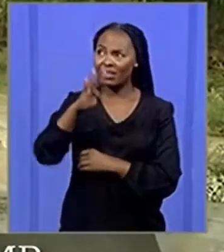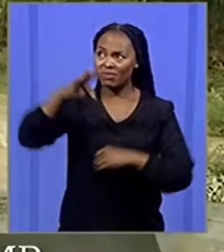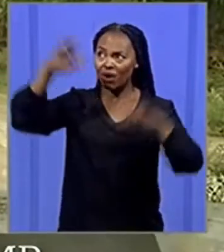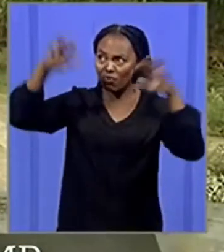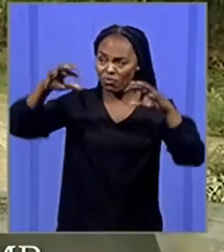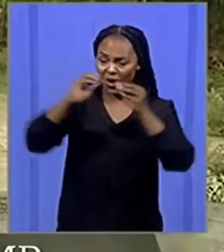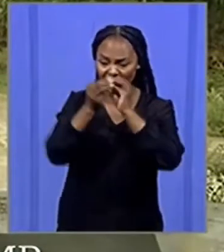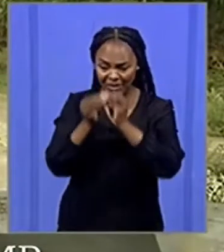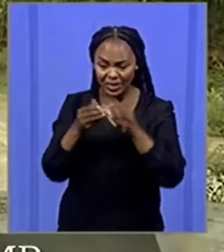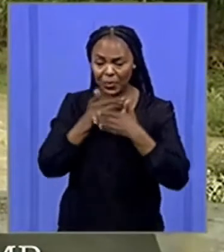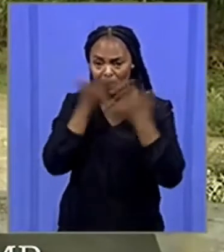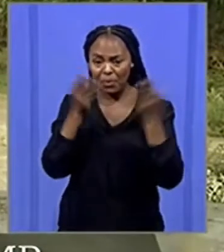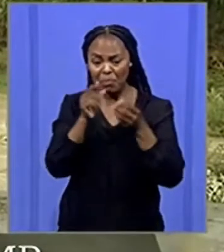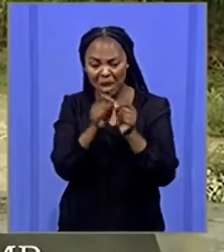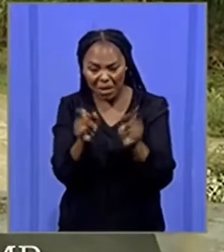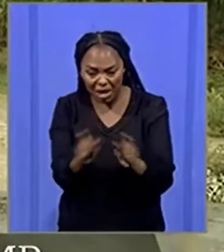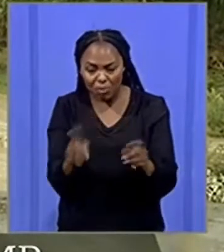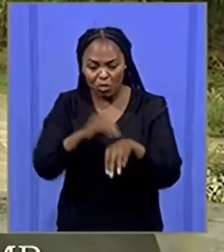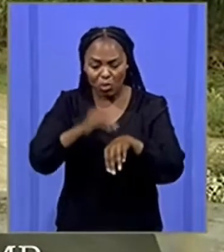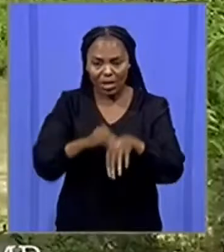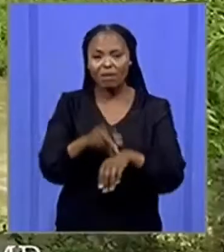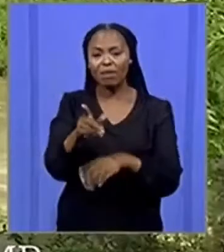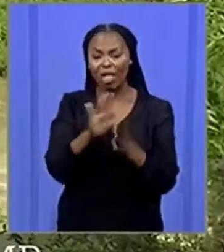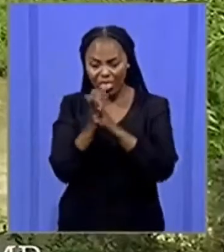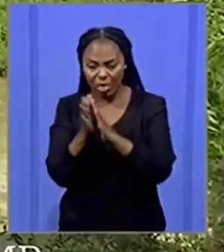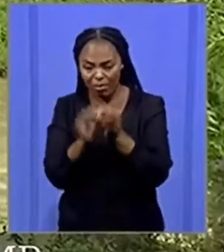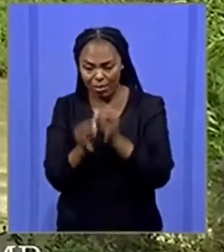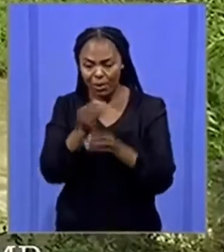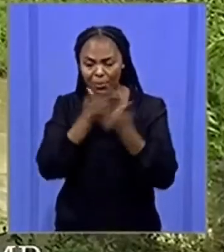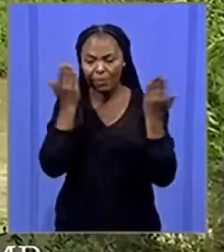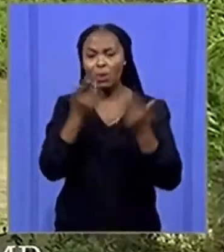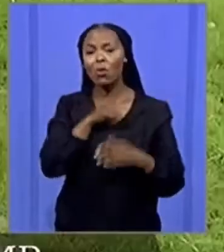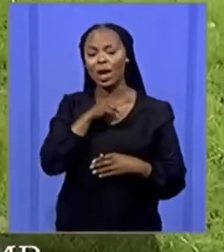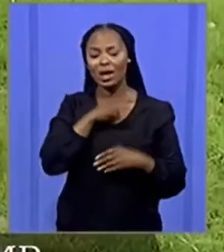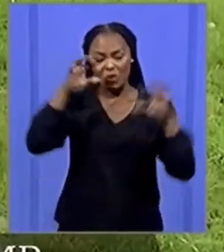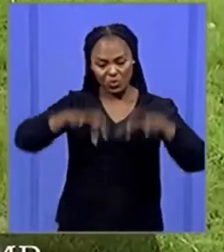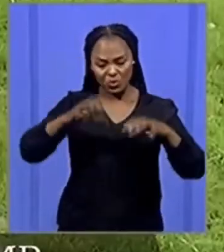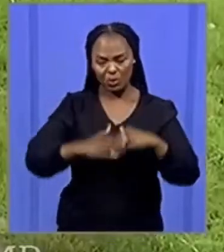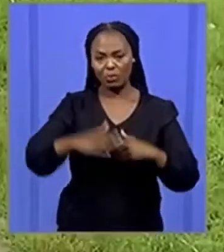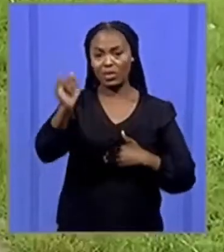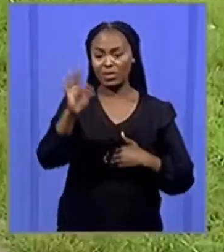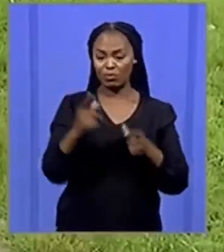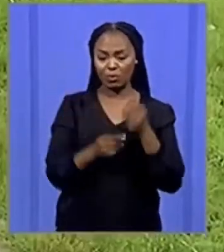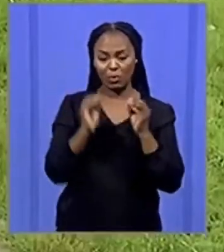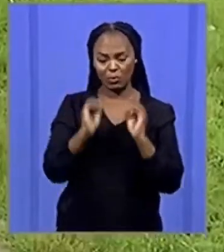ya leihlo. Go letetše gore dipula di tšwele pele go tšhologa matšatši a mmalwa ao a tlago.